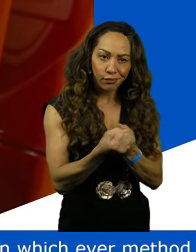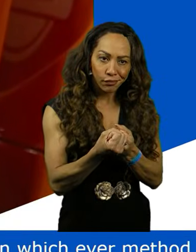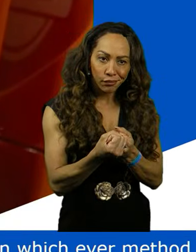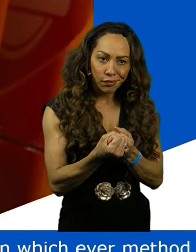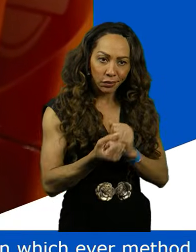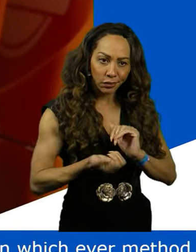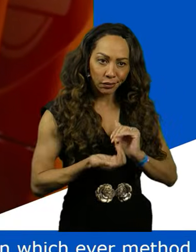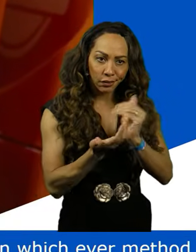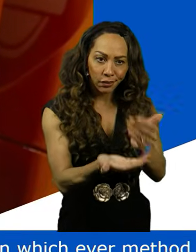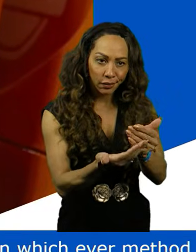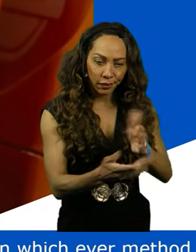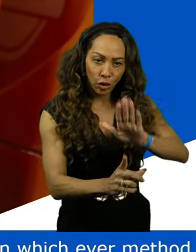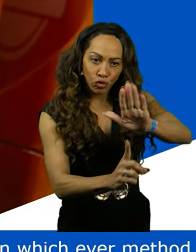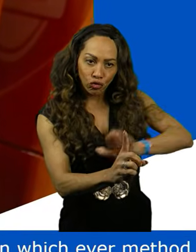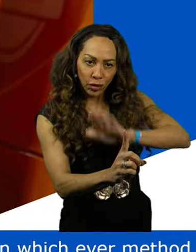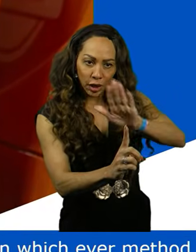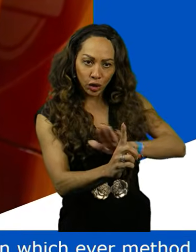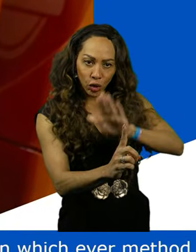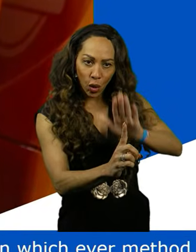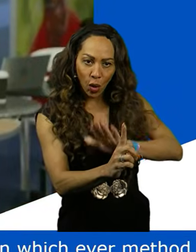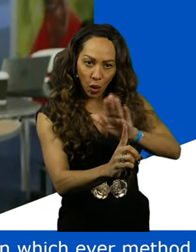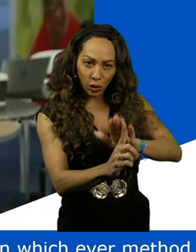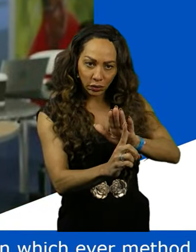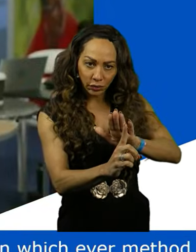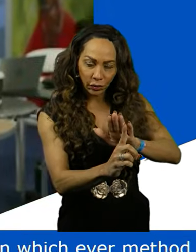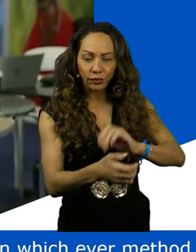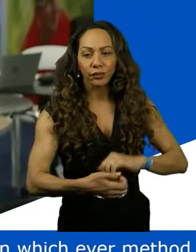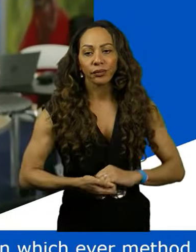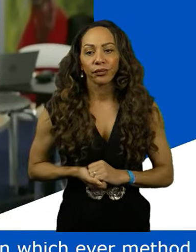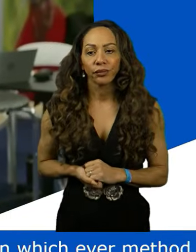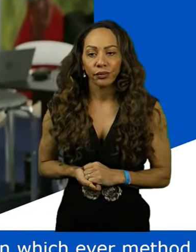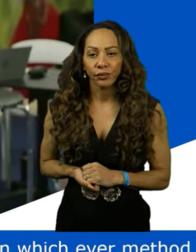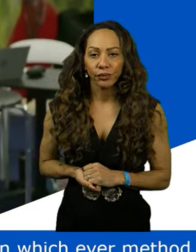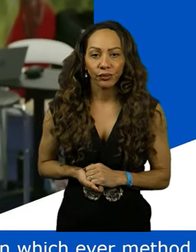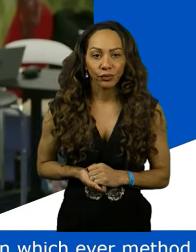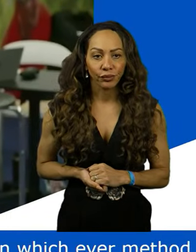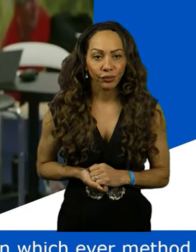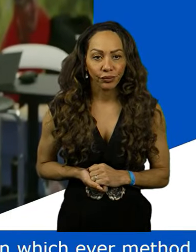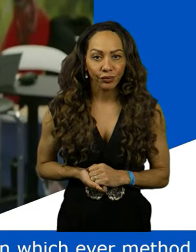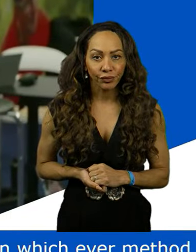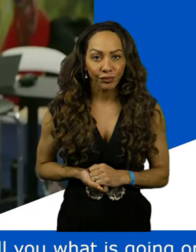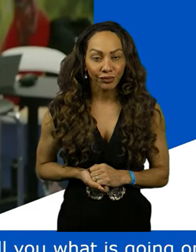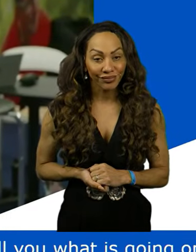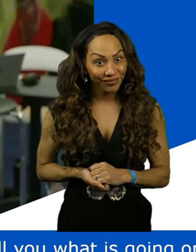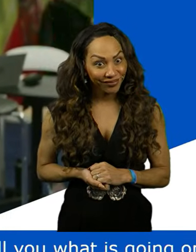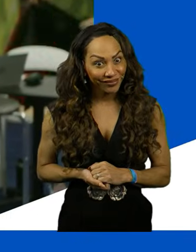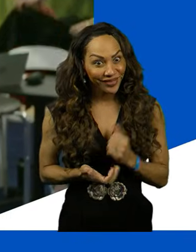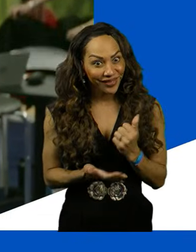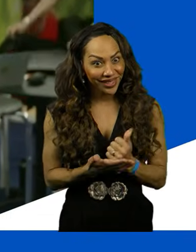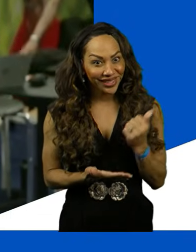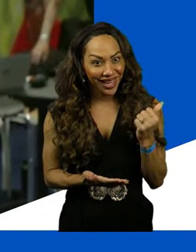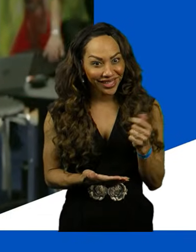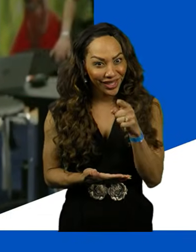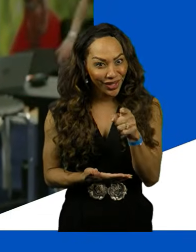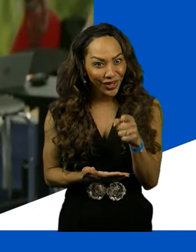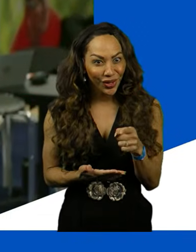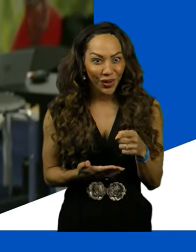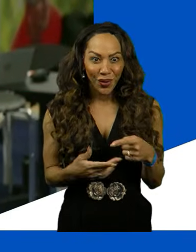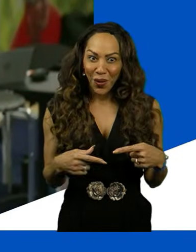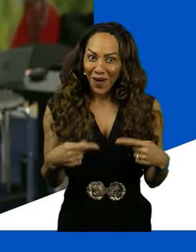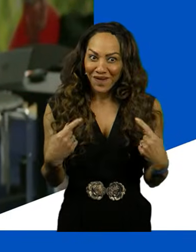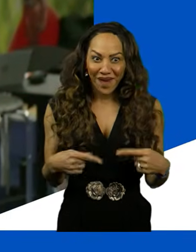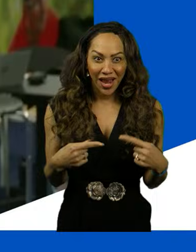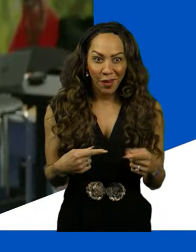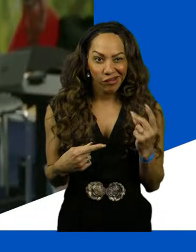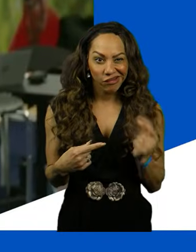exactly what's going on throughout that journey. Brilliant, and that's great that you're always available, one call away, and